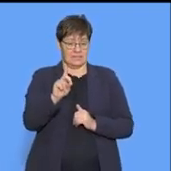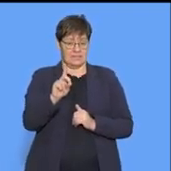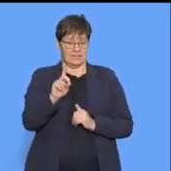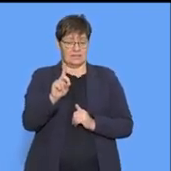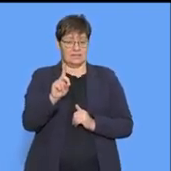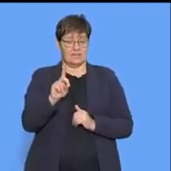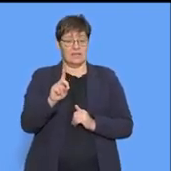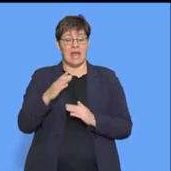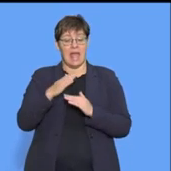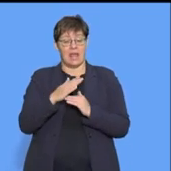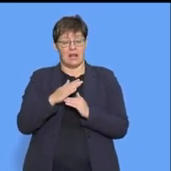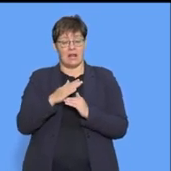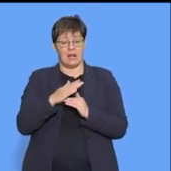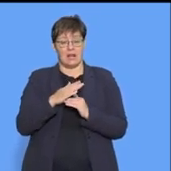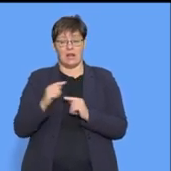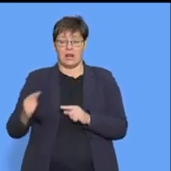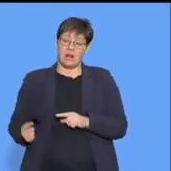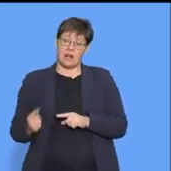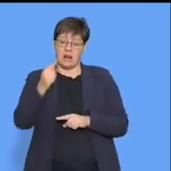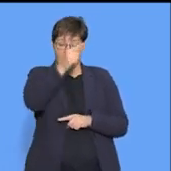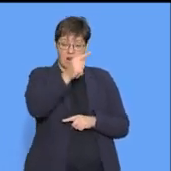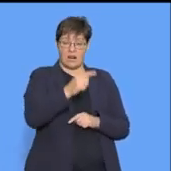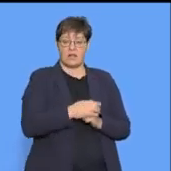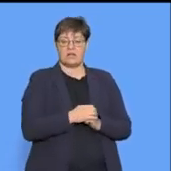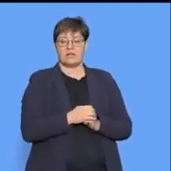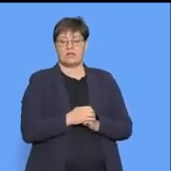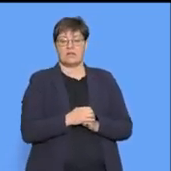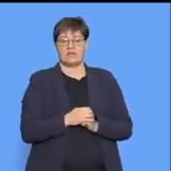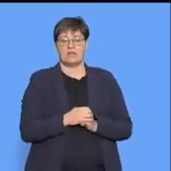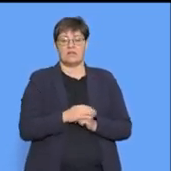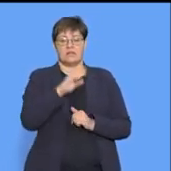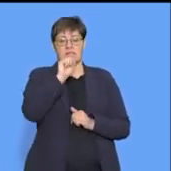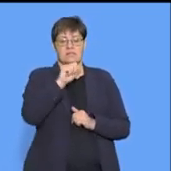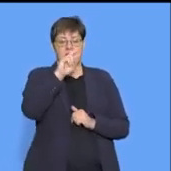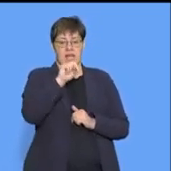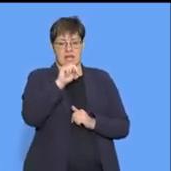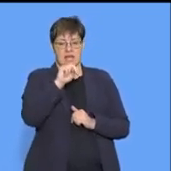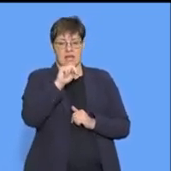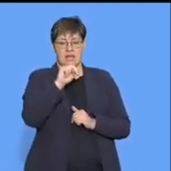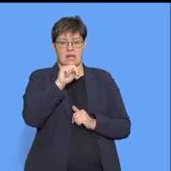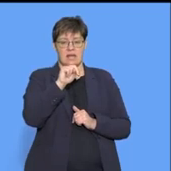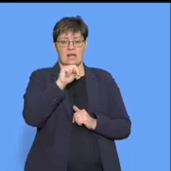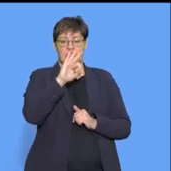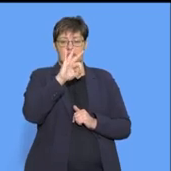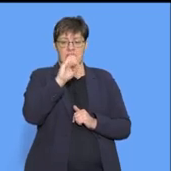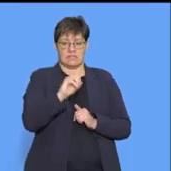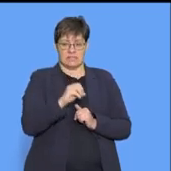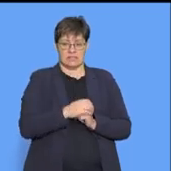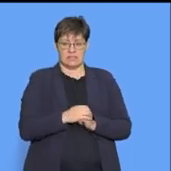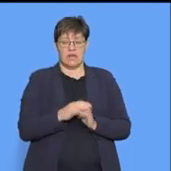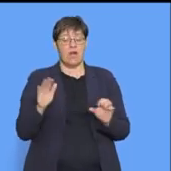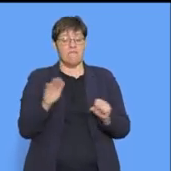Okay, so BD, and the angle across from BD is this angle here. So we're going to say sine of